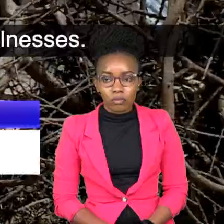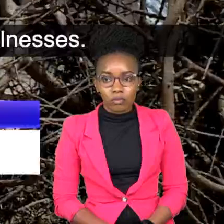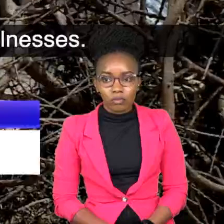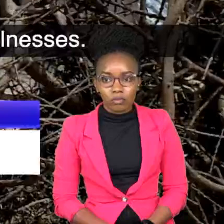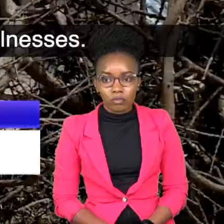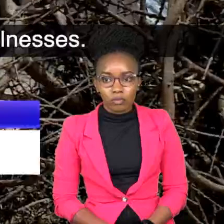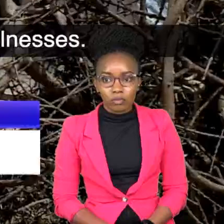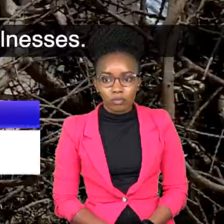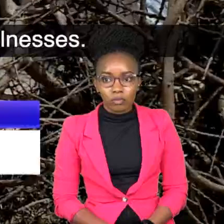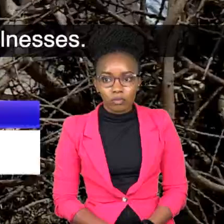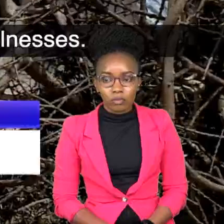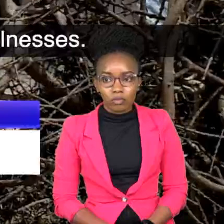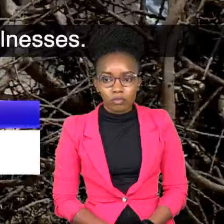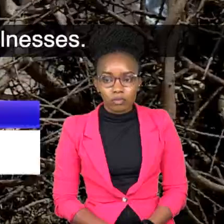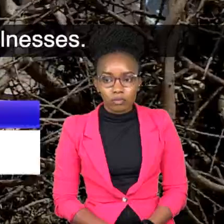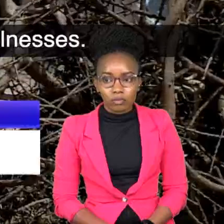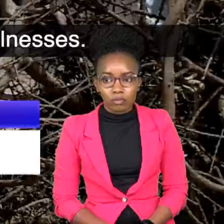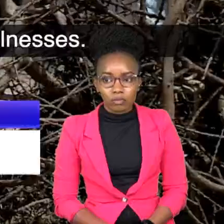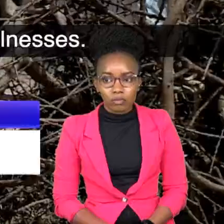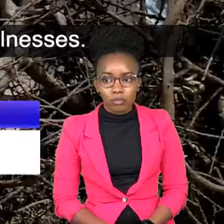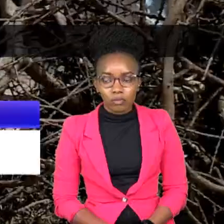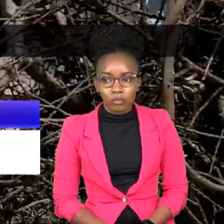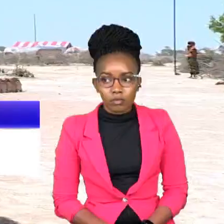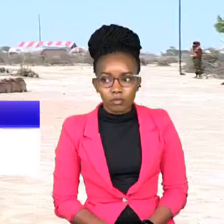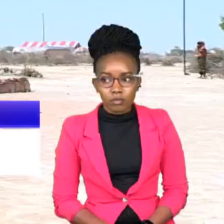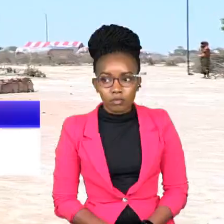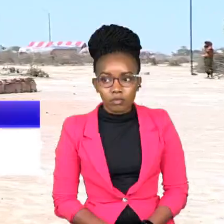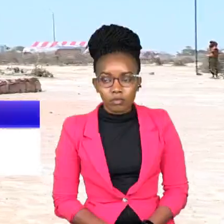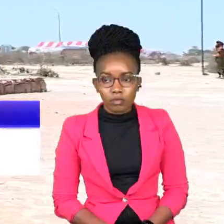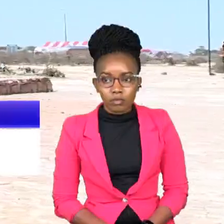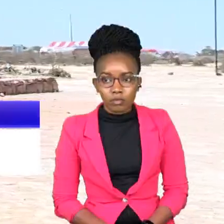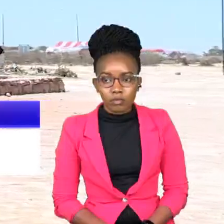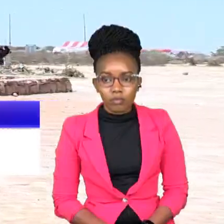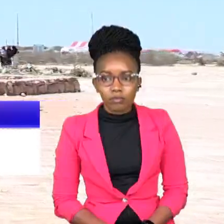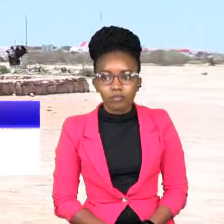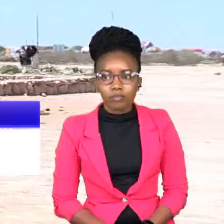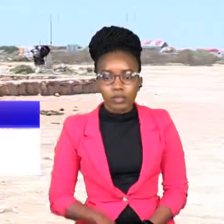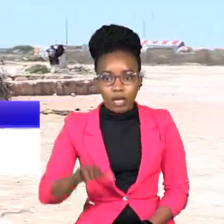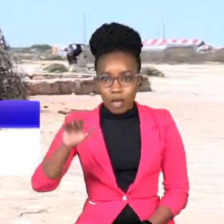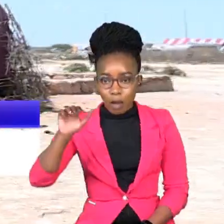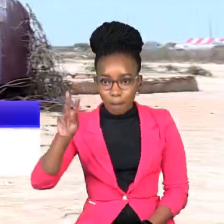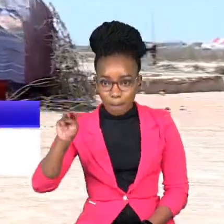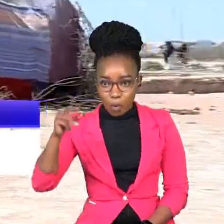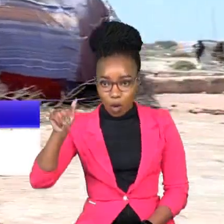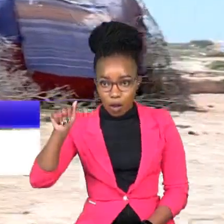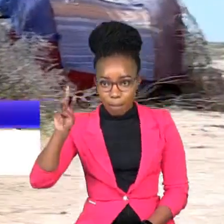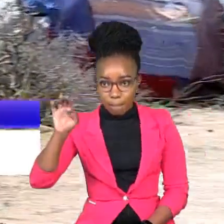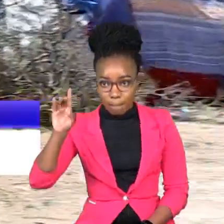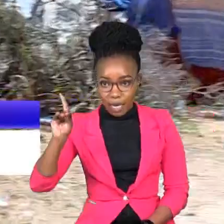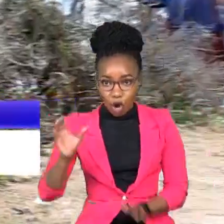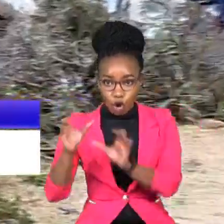noo siiyay iyo daweyn la mid ah aad bay u fiicnaadeen oo ku duubeen. Anab Mohammed is a community